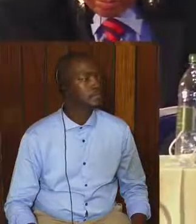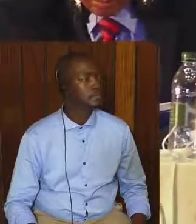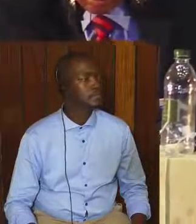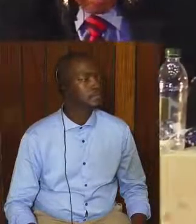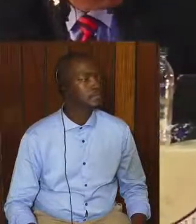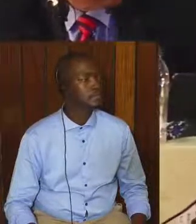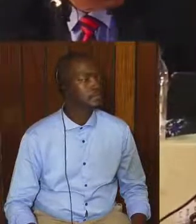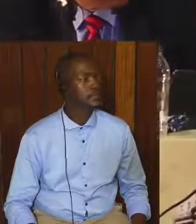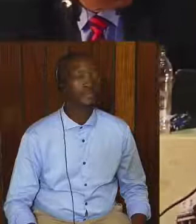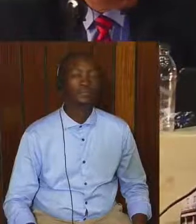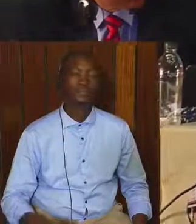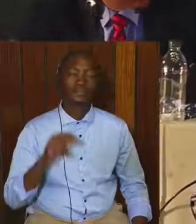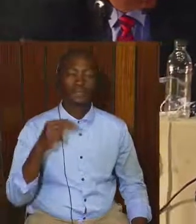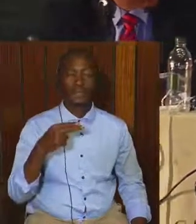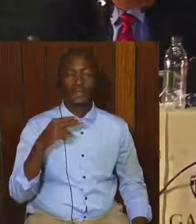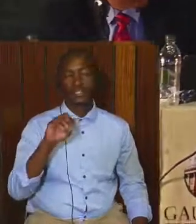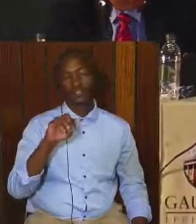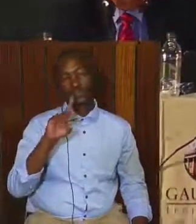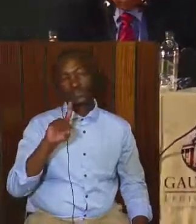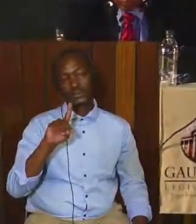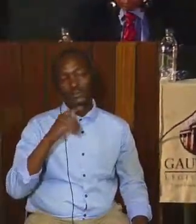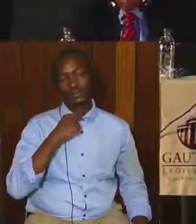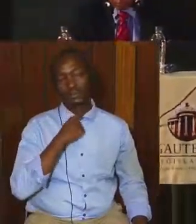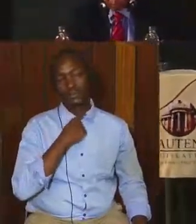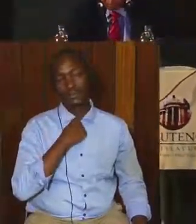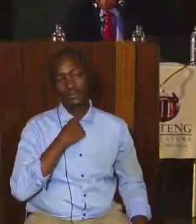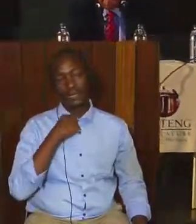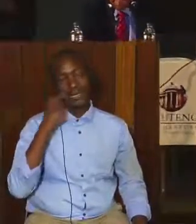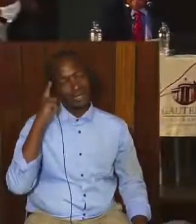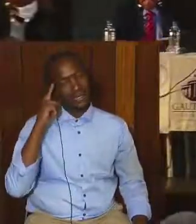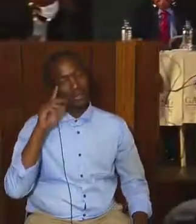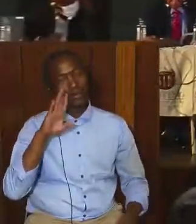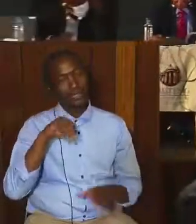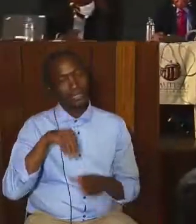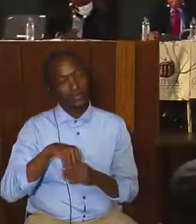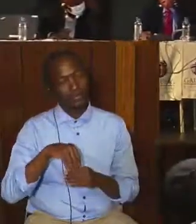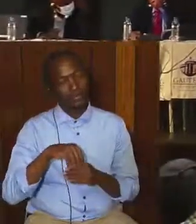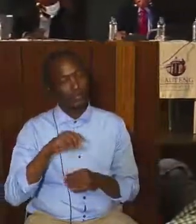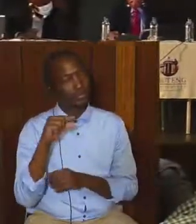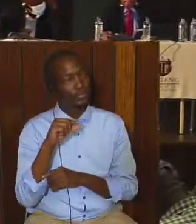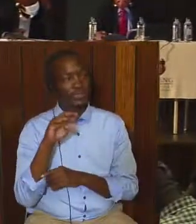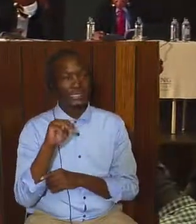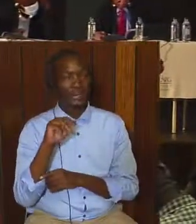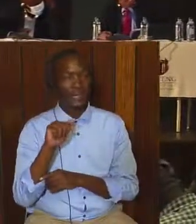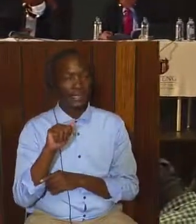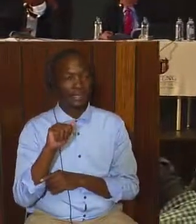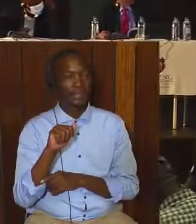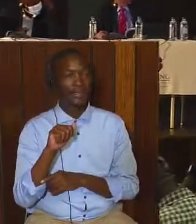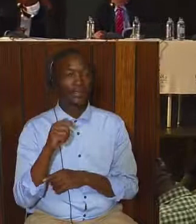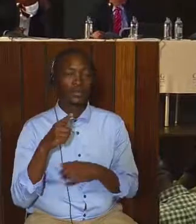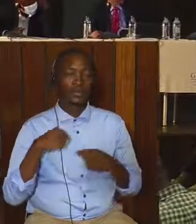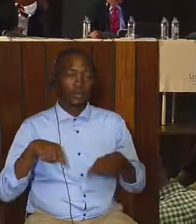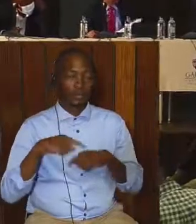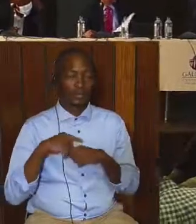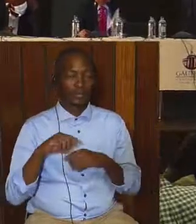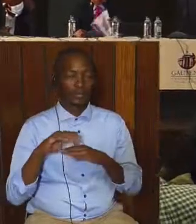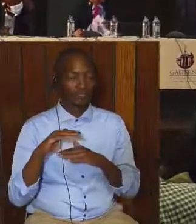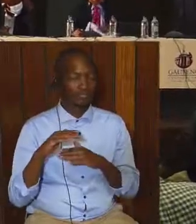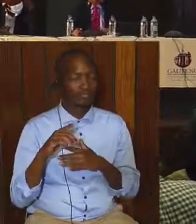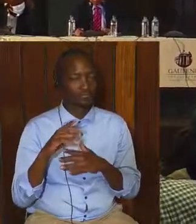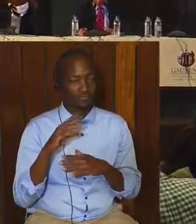Yeah, HOD, I think on the involvement of the GMA, we've been briefed,